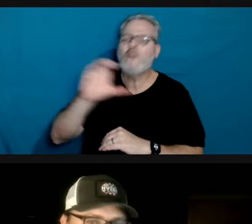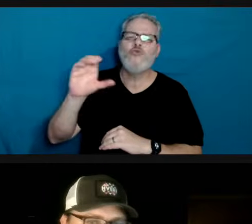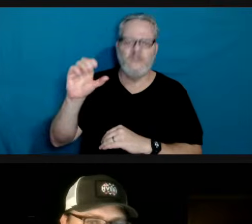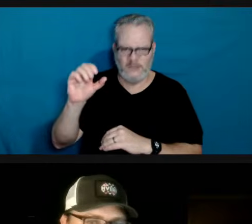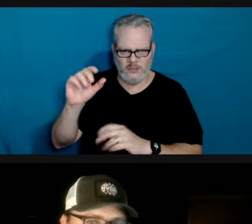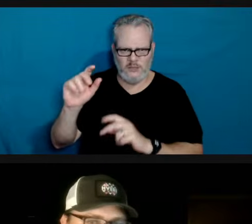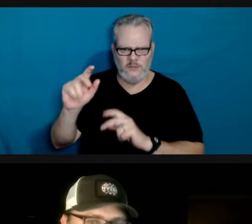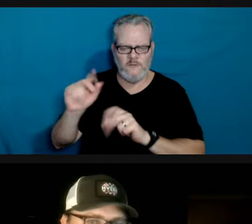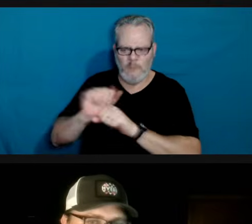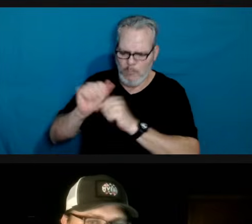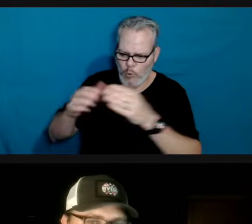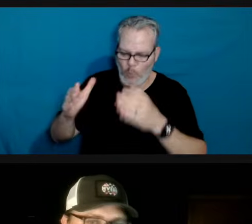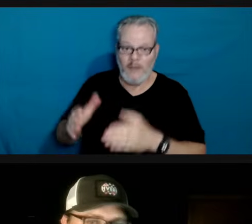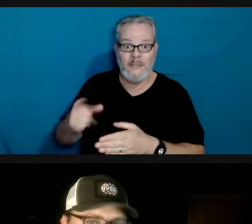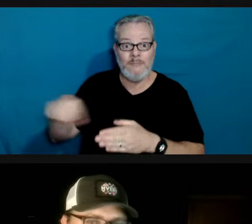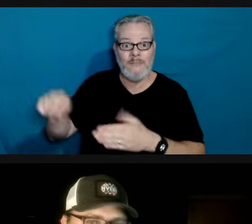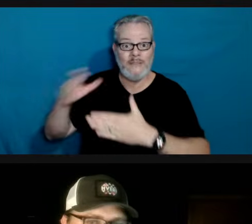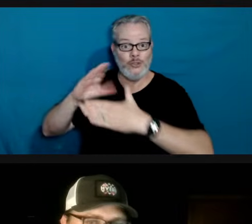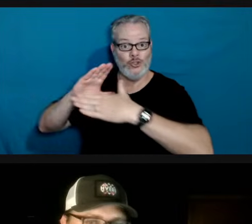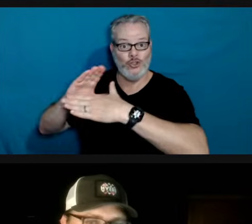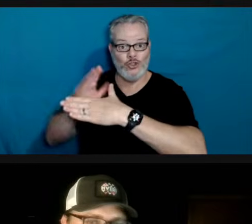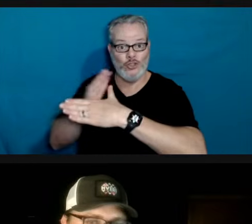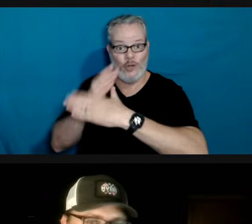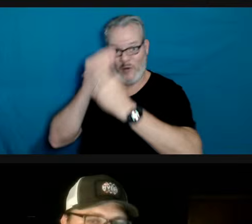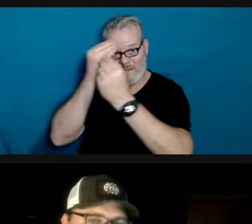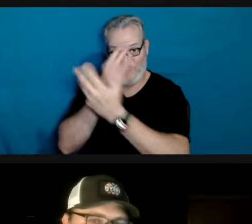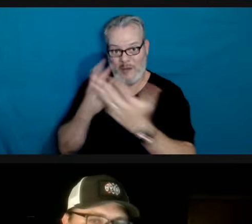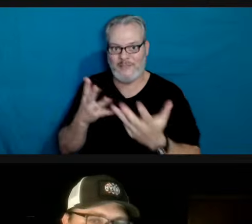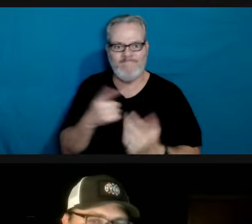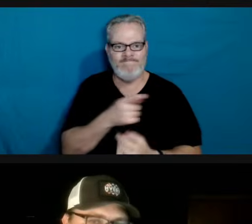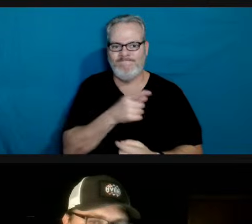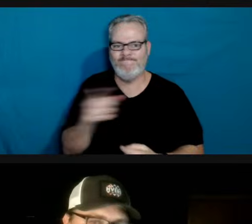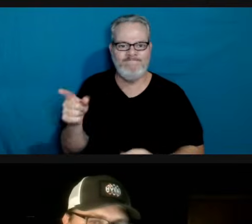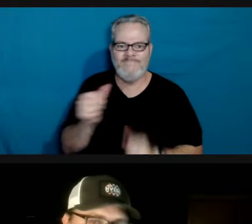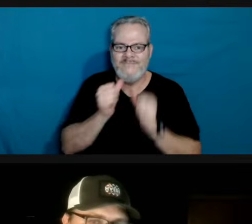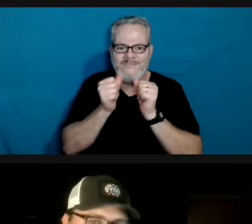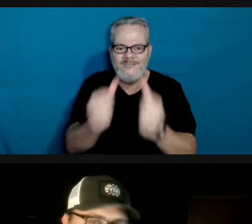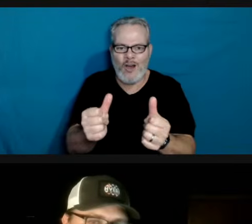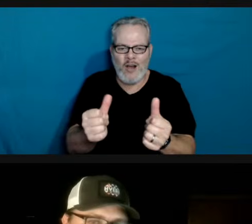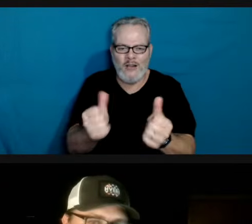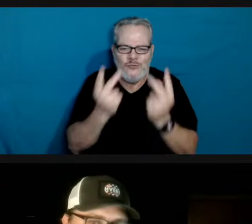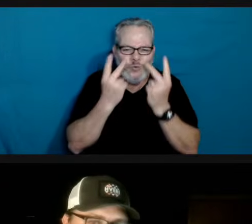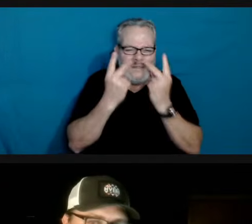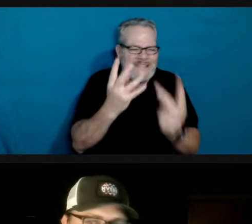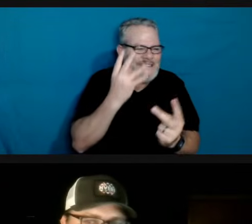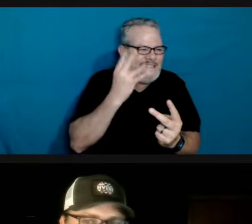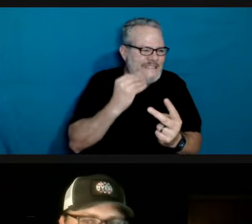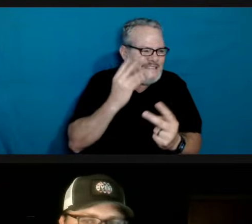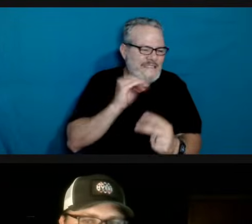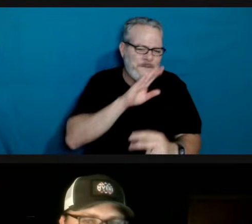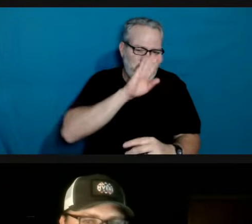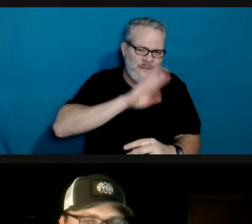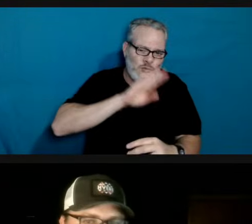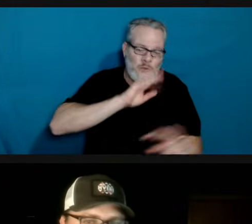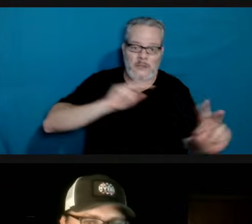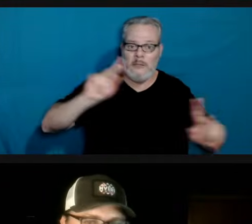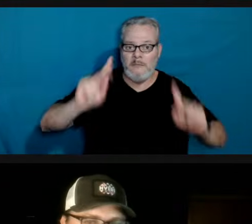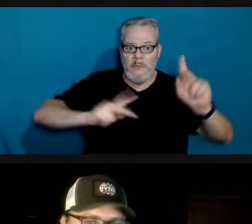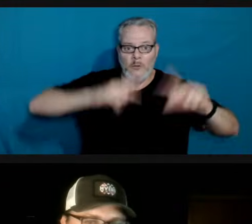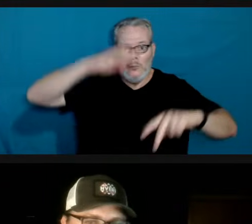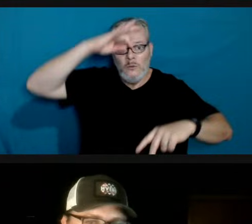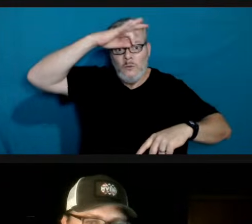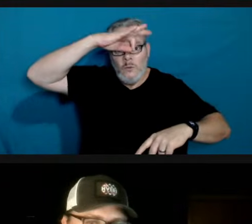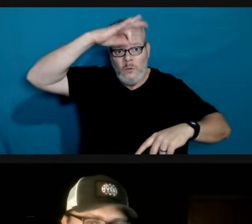ones that are sharing the info out. Right. And that's right now where I see a lot of the frustration is just people don't know. They don't know what to prepare